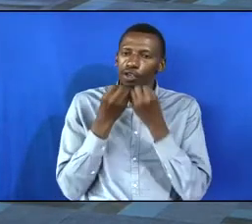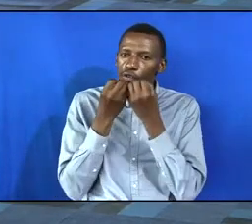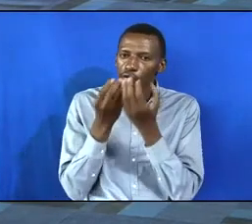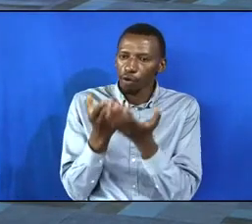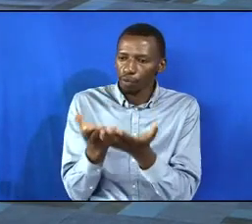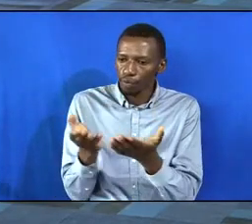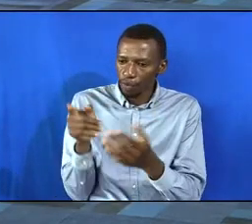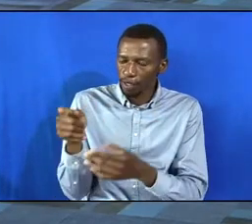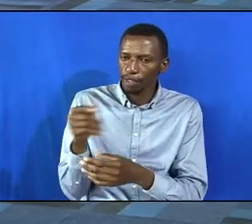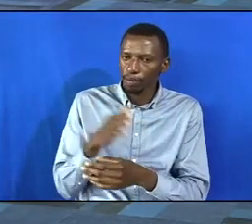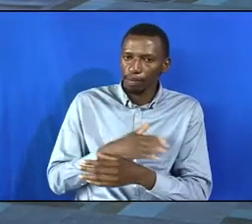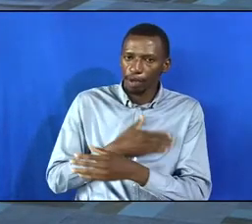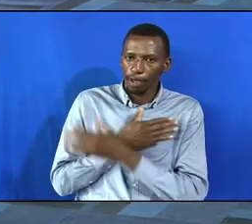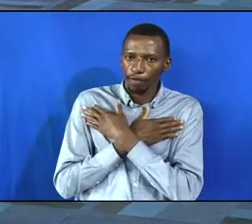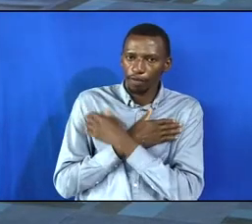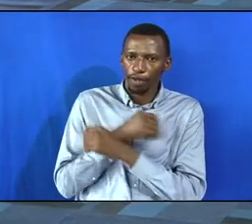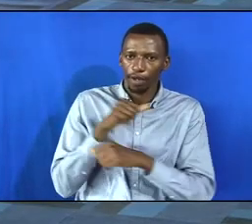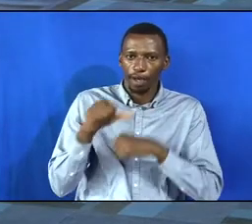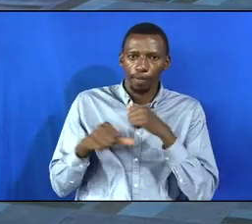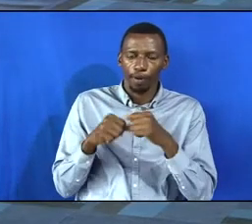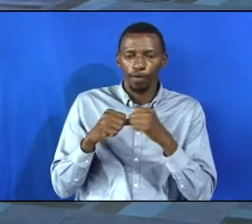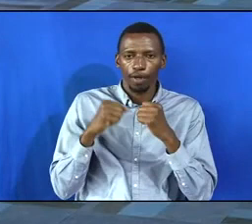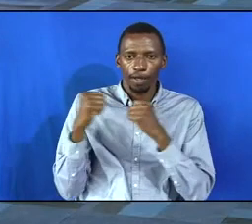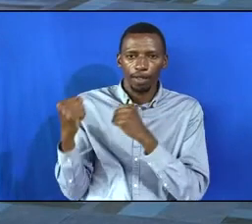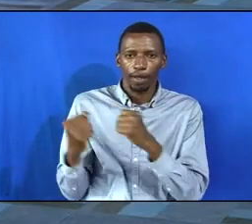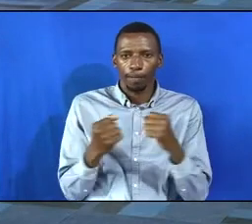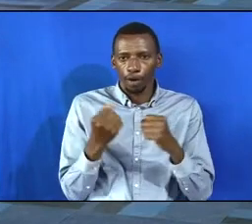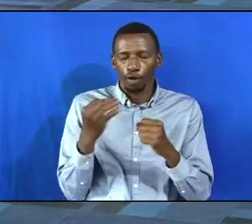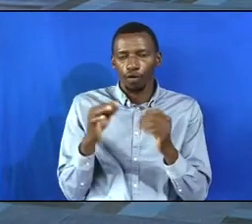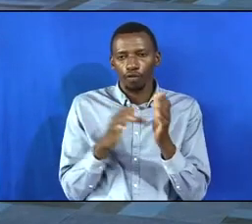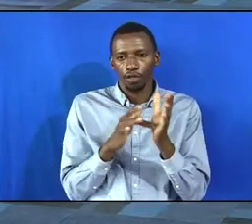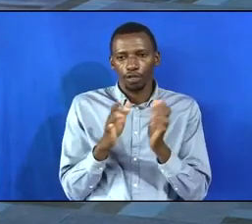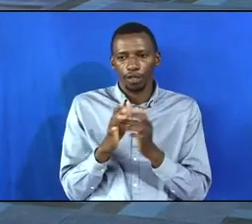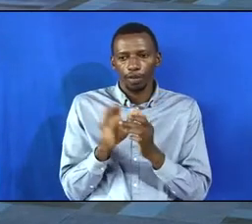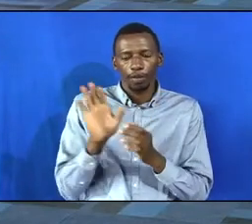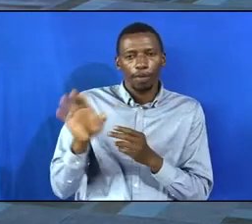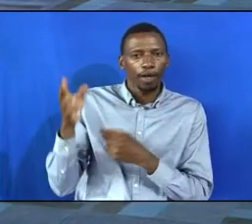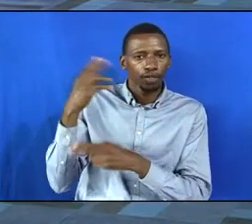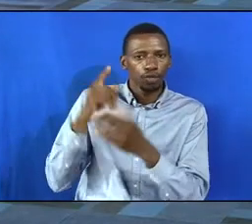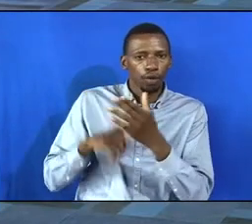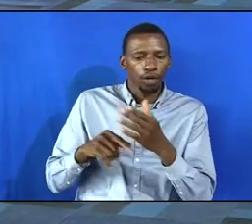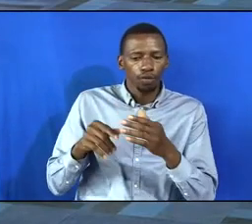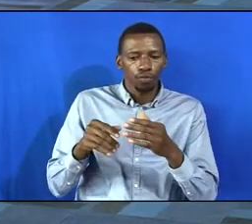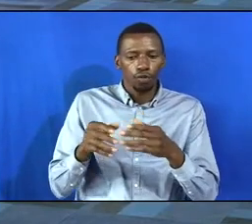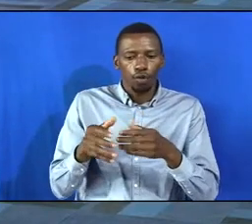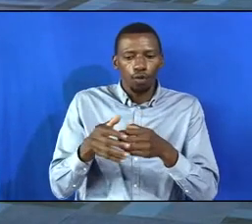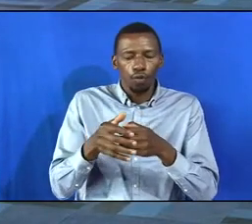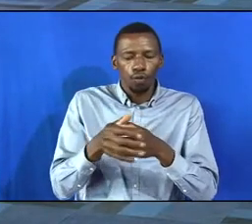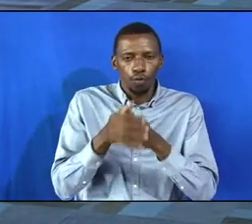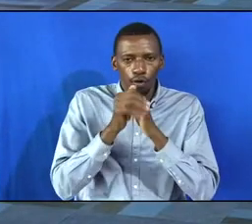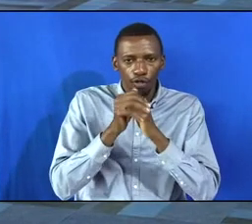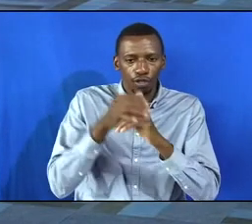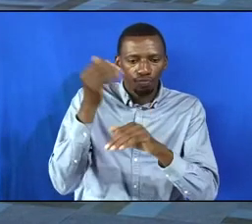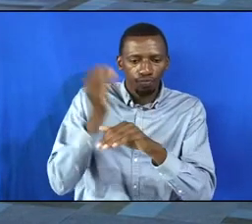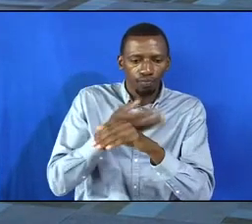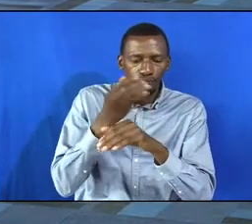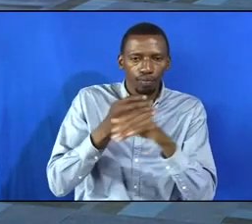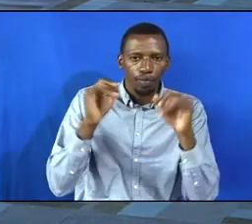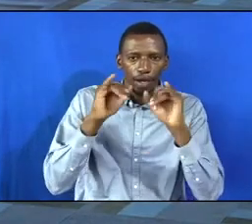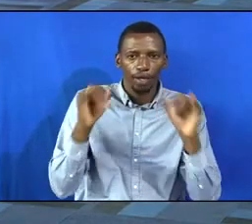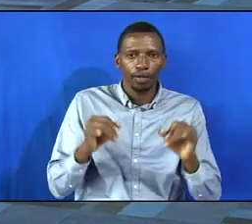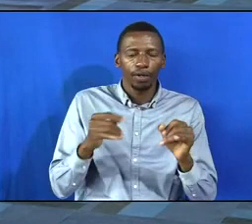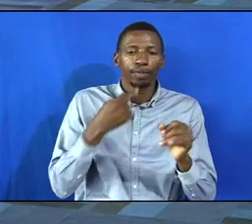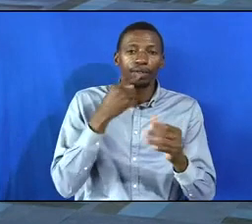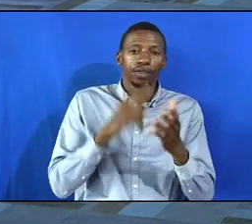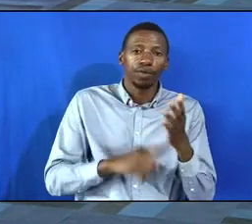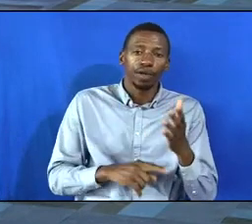Jesus. Of course, his background is idol worshiping. I told him Jesus is more powerful than all those gods put